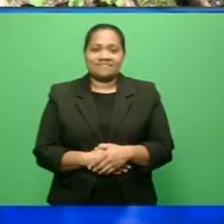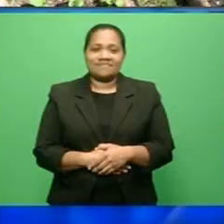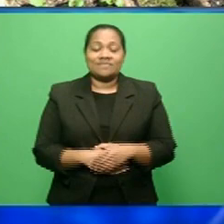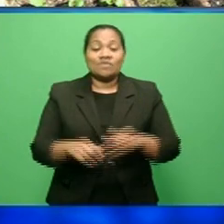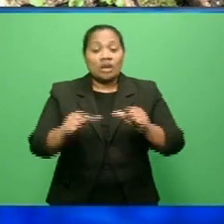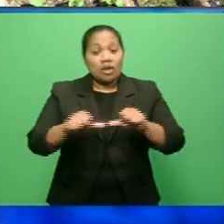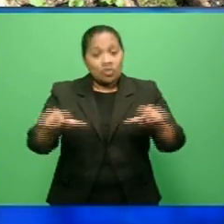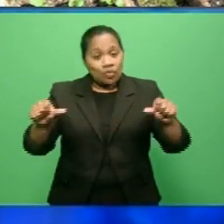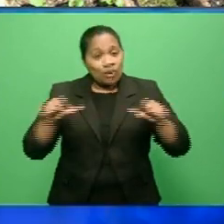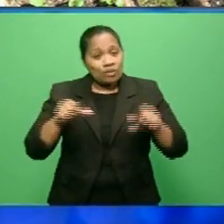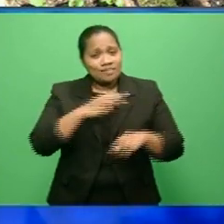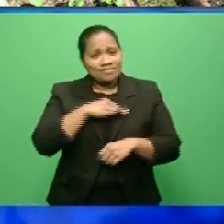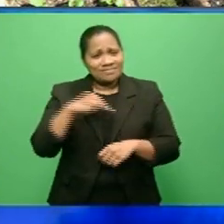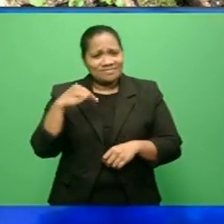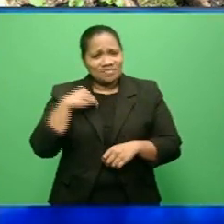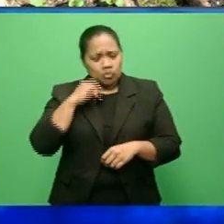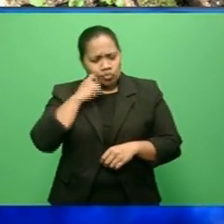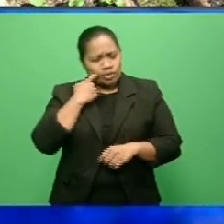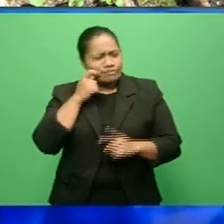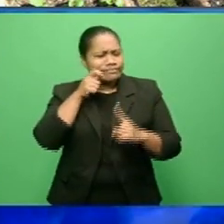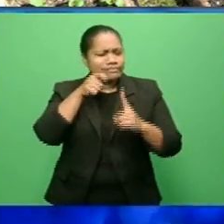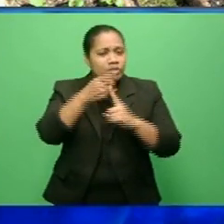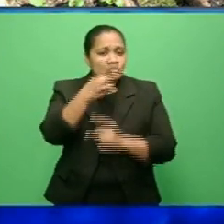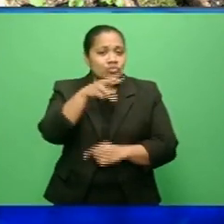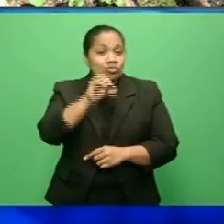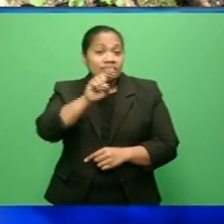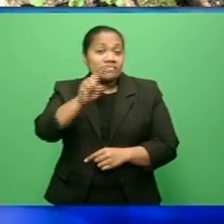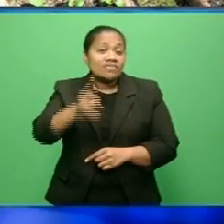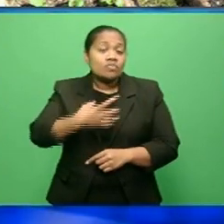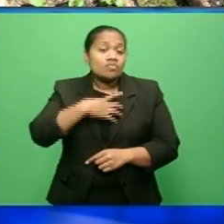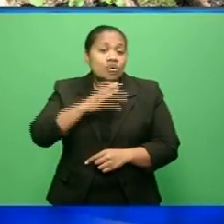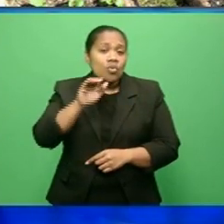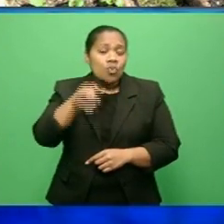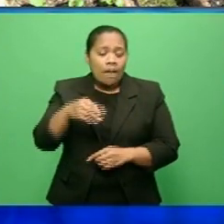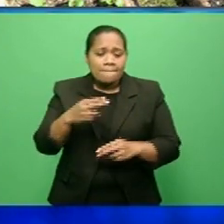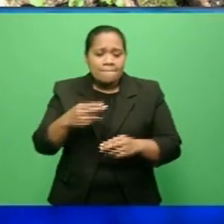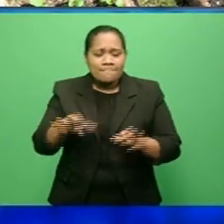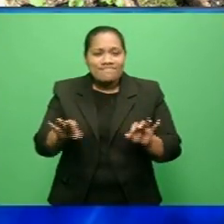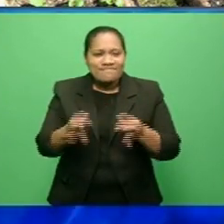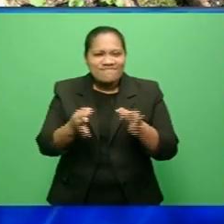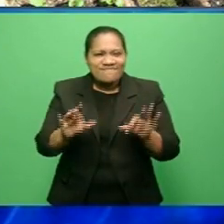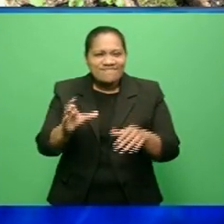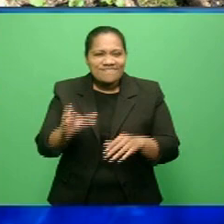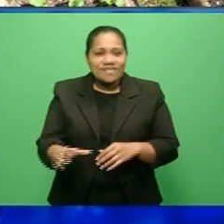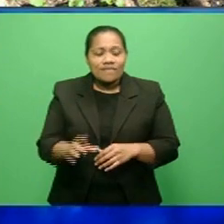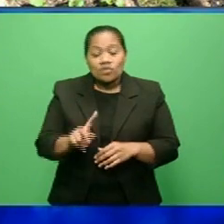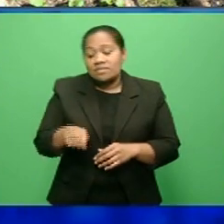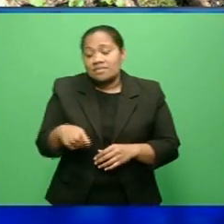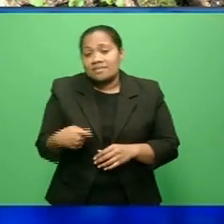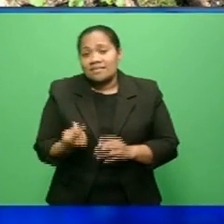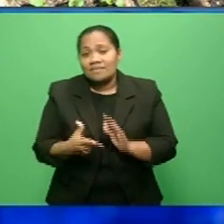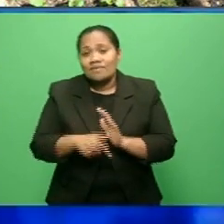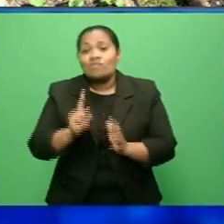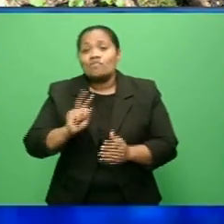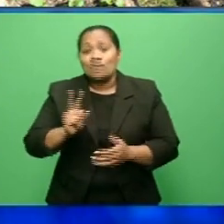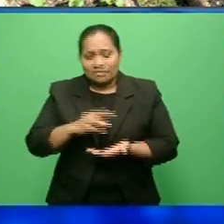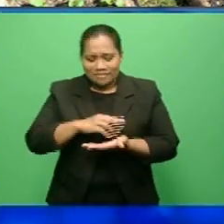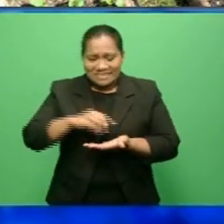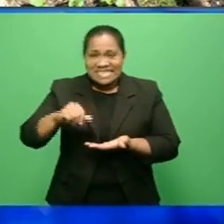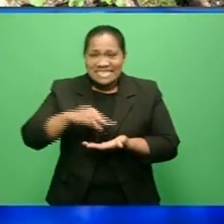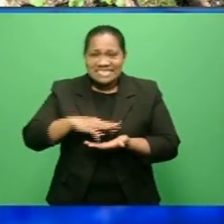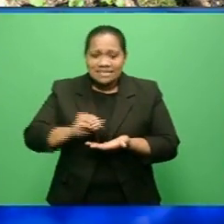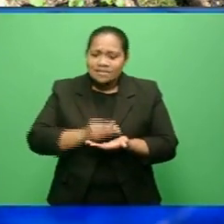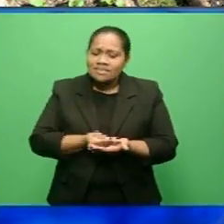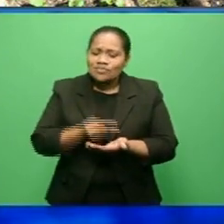The Agricultural Minister will be targeting 20,000 more home gardeners during its next round of its seeds distribution